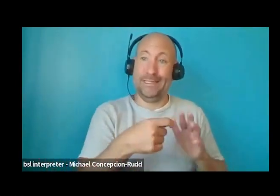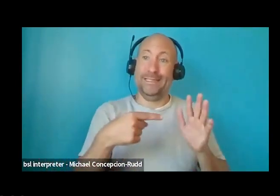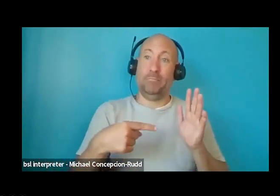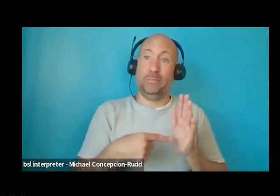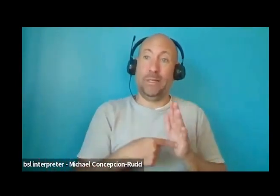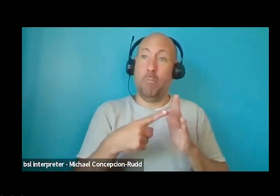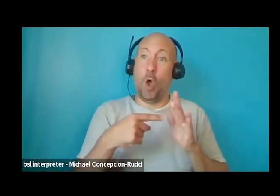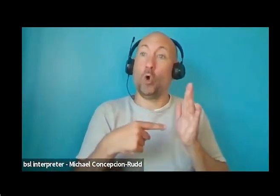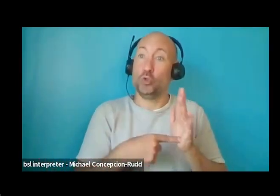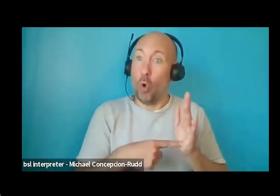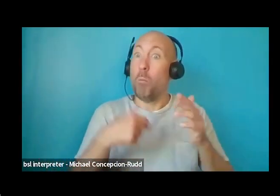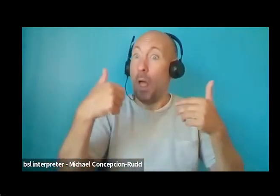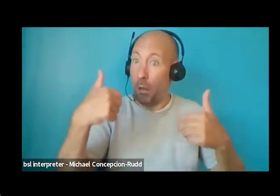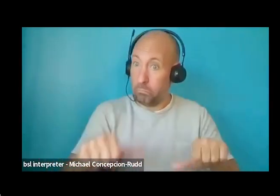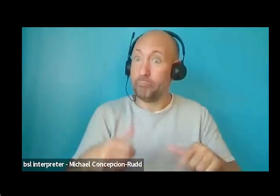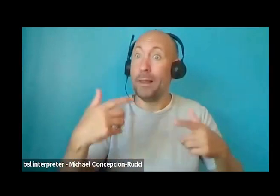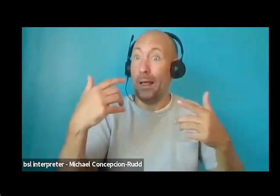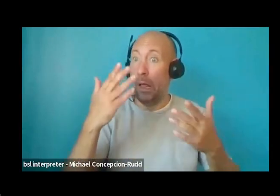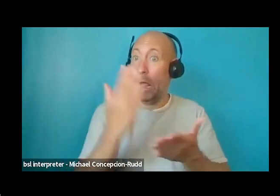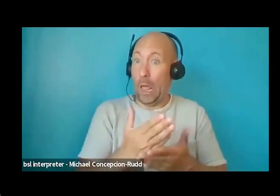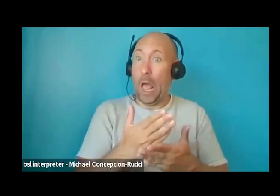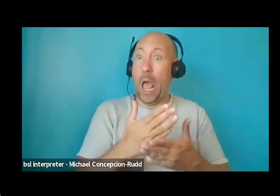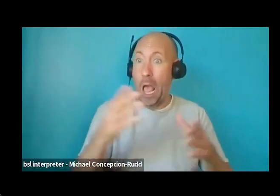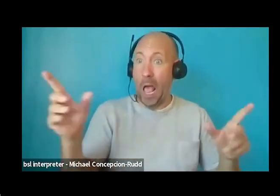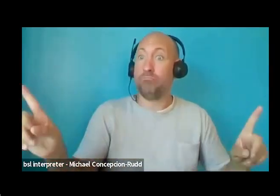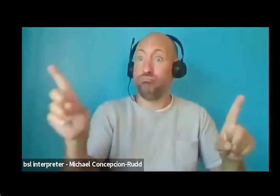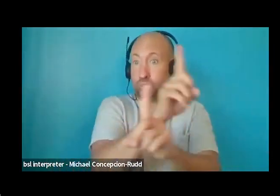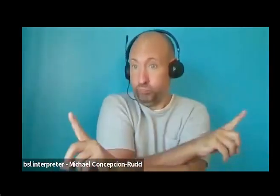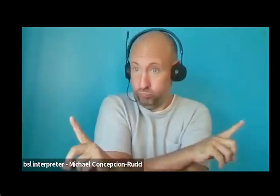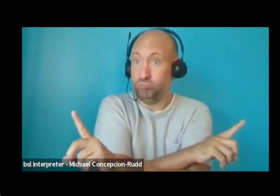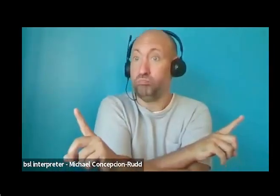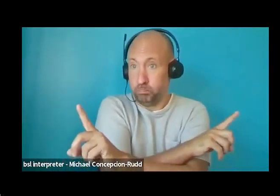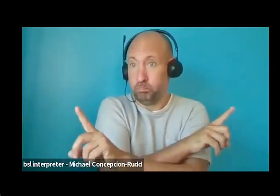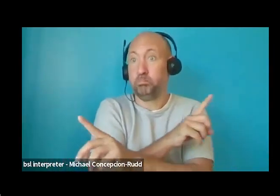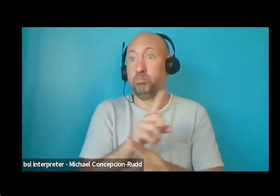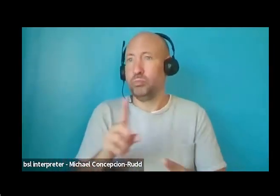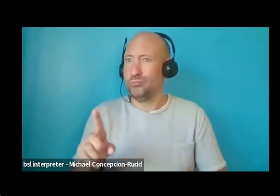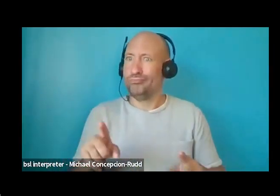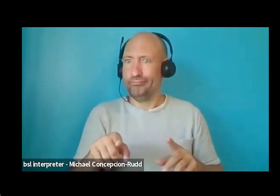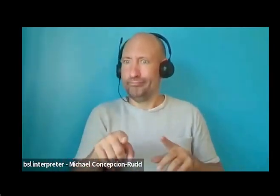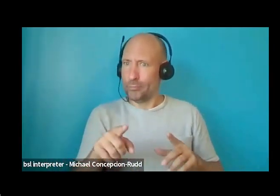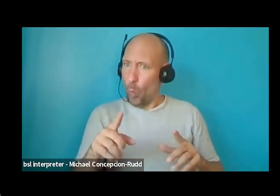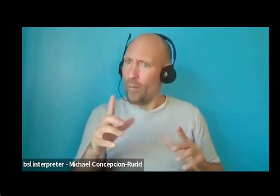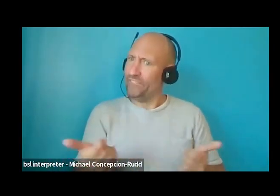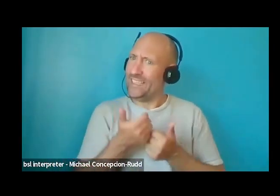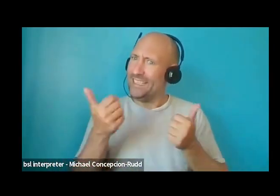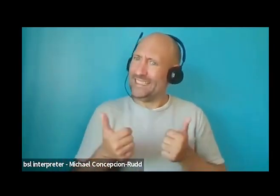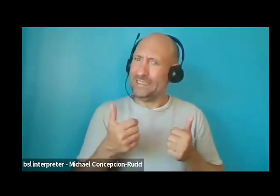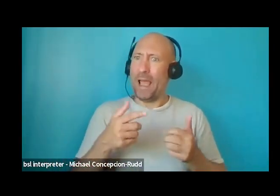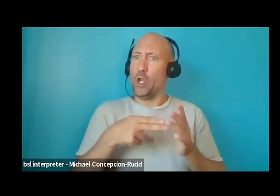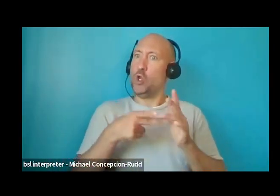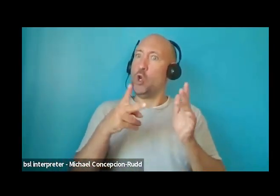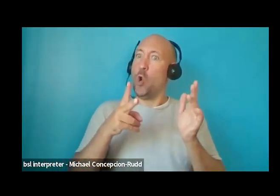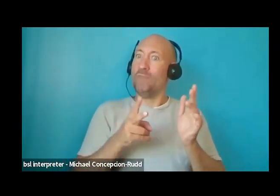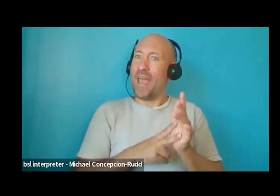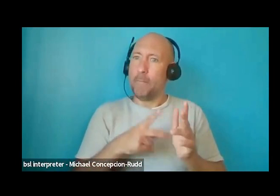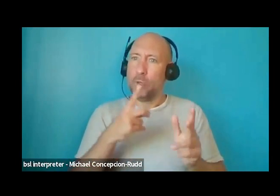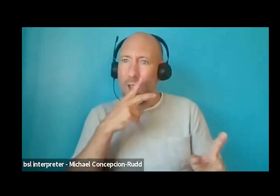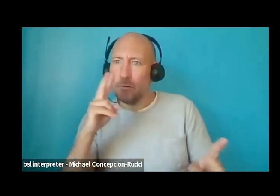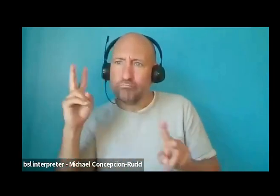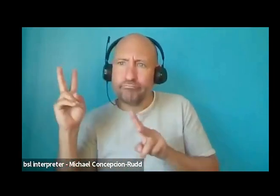this year. The reason being that we want to do a thorough evaluation by November so that we can think